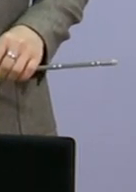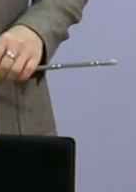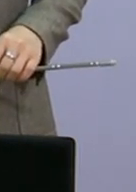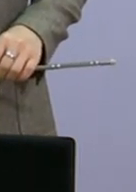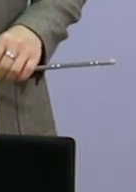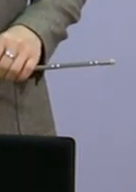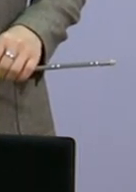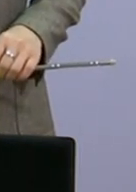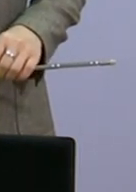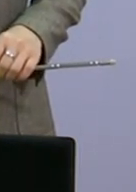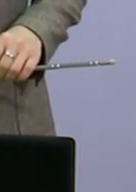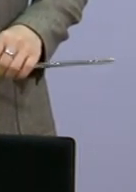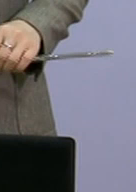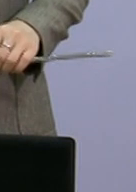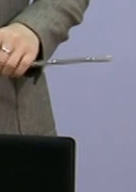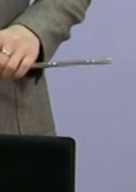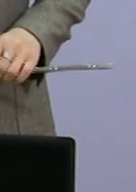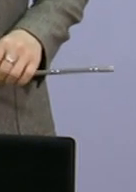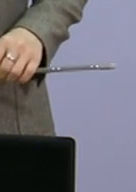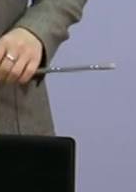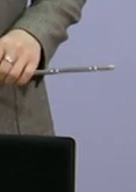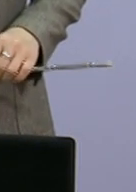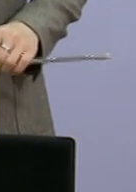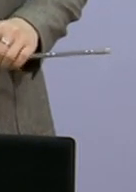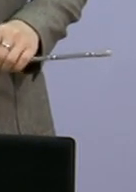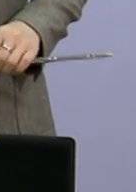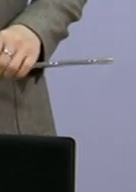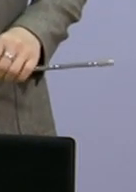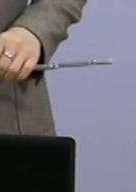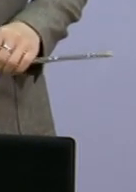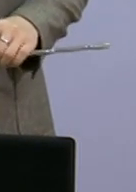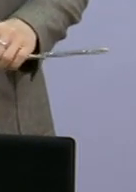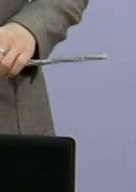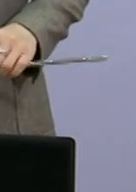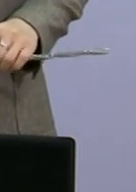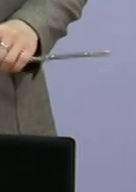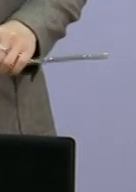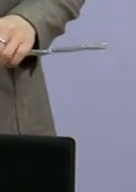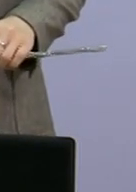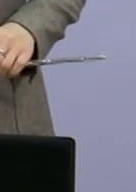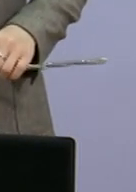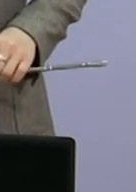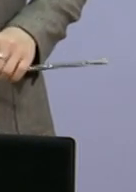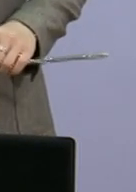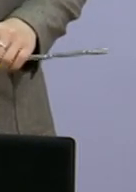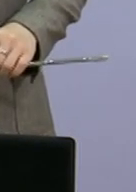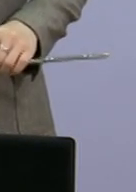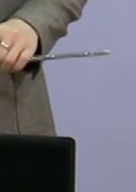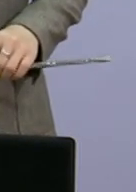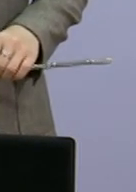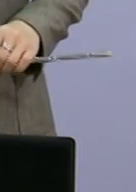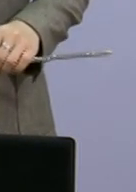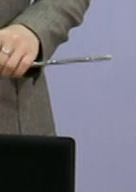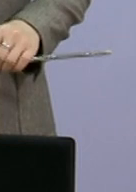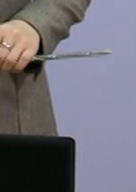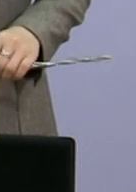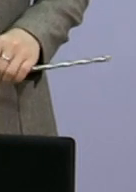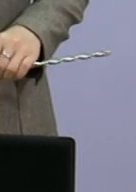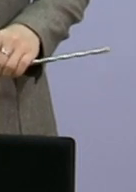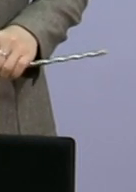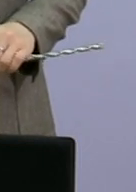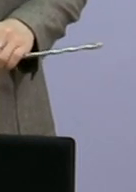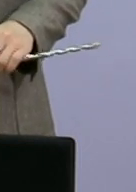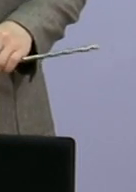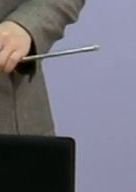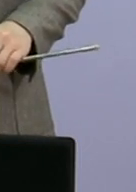mine? Perfect. As you have noticed, when you are talking about someone's daily routine, you should add S or ES ending